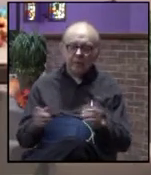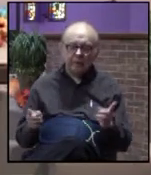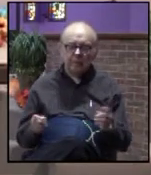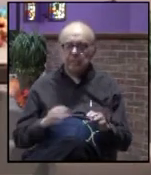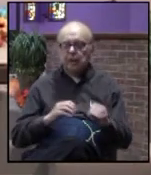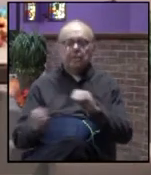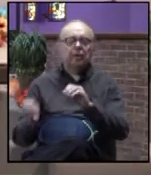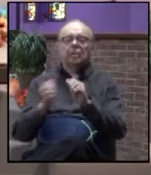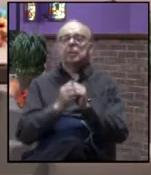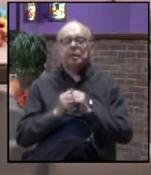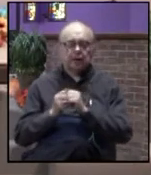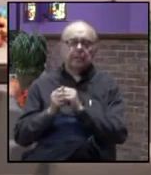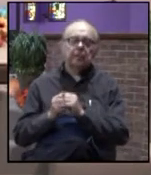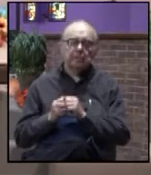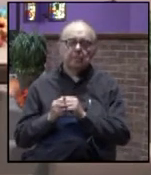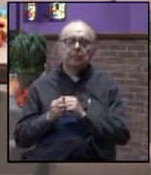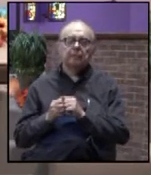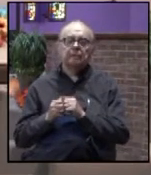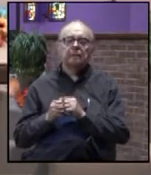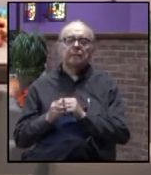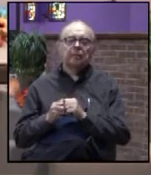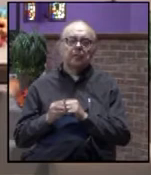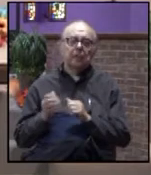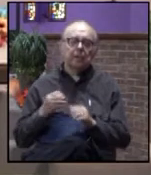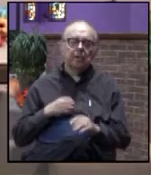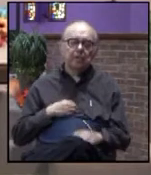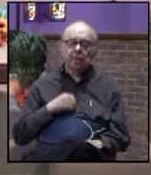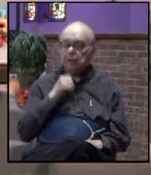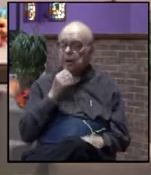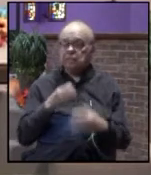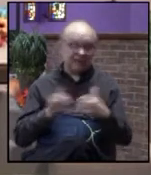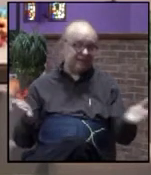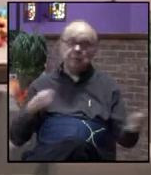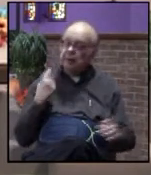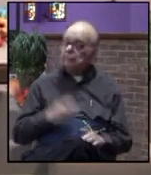us all together and you ain't ripping us apart.